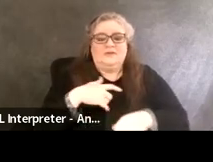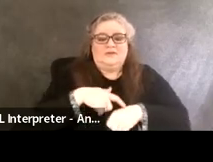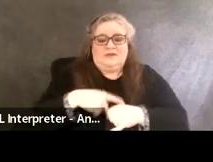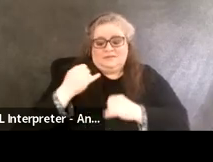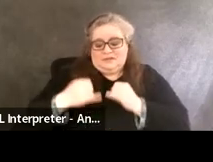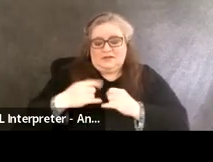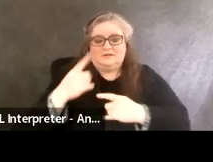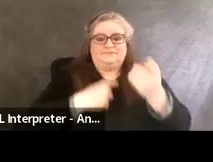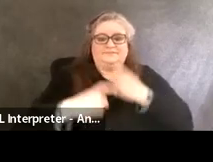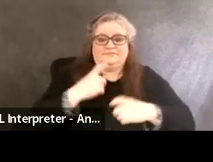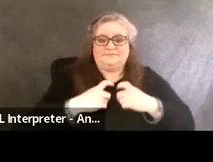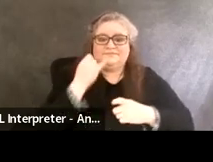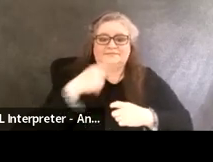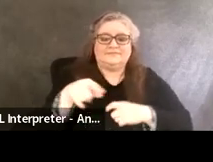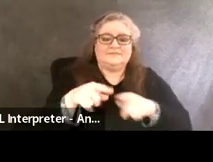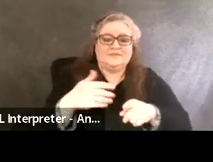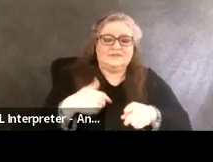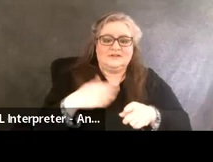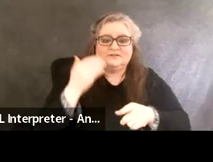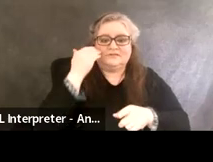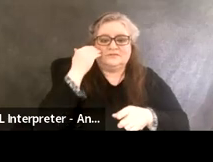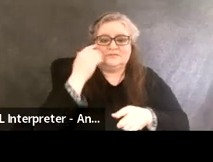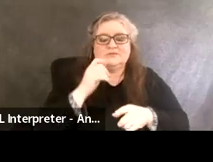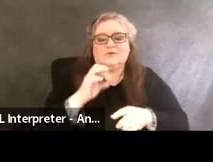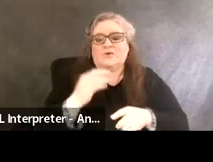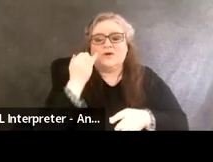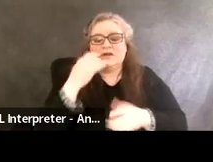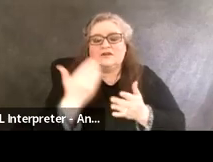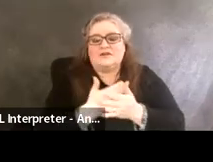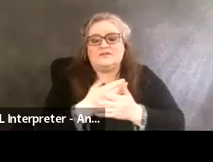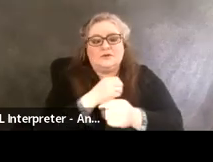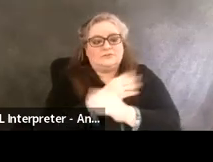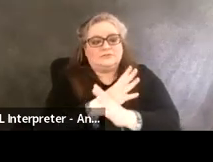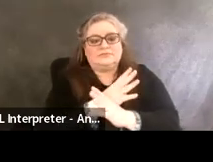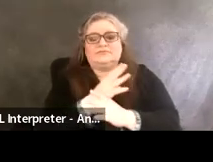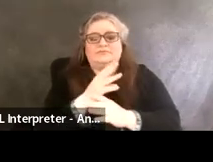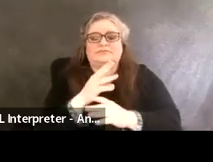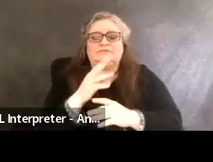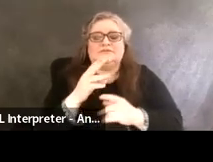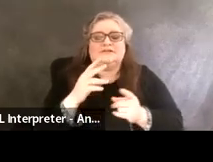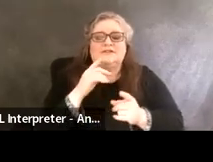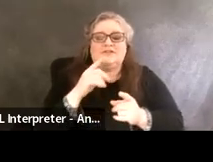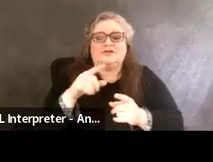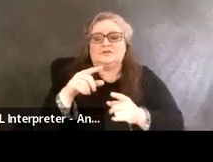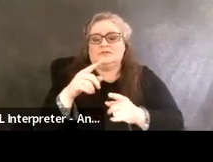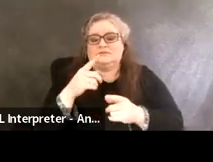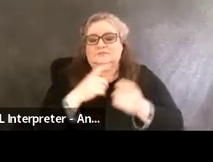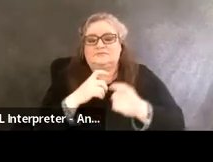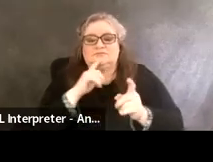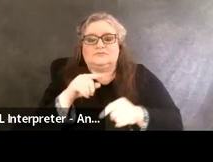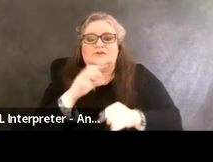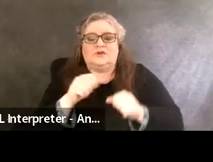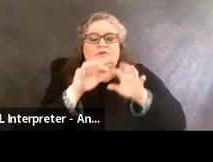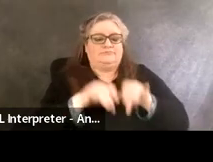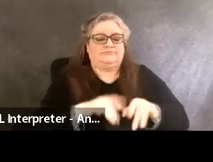end for questions. If you all are familiar, or even if you're new to Zoom webinar features, there's also a Q&A where you can enter